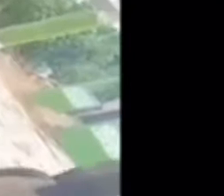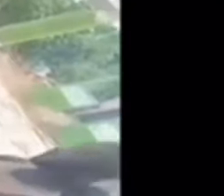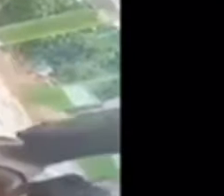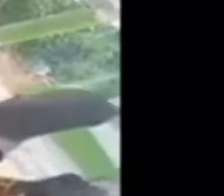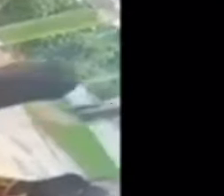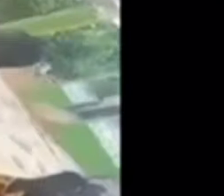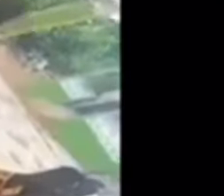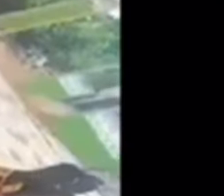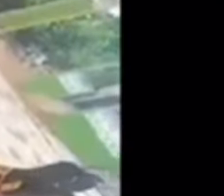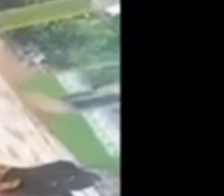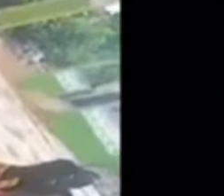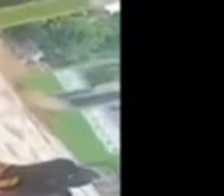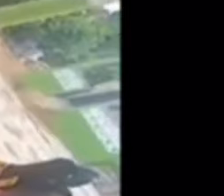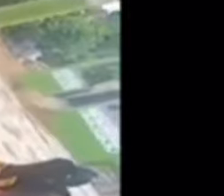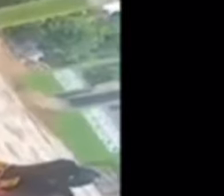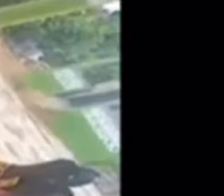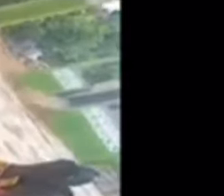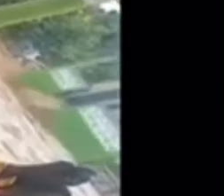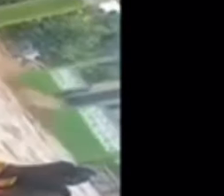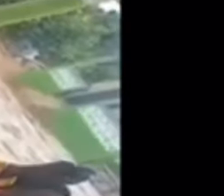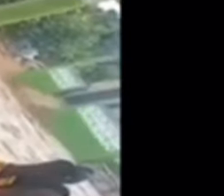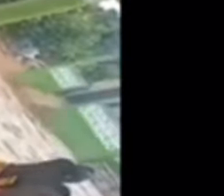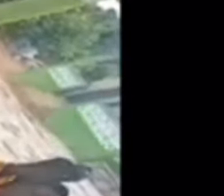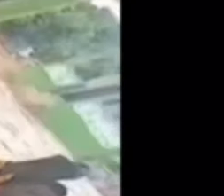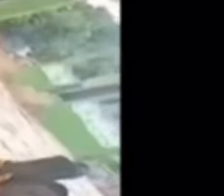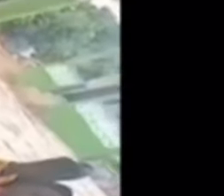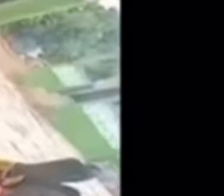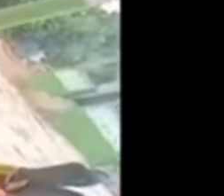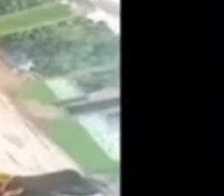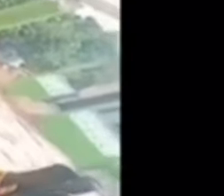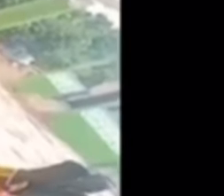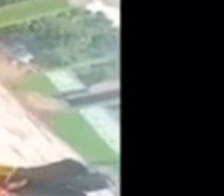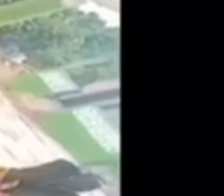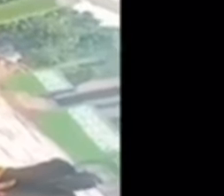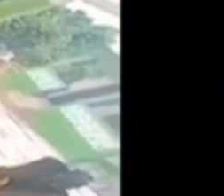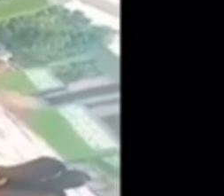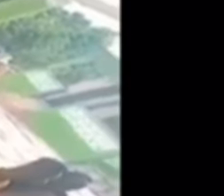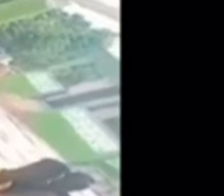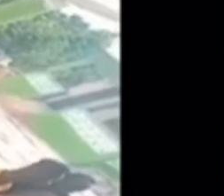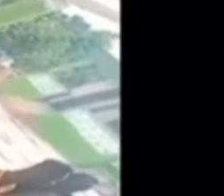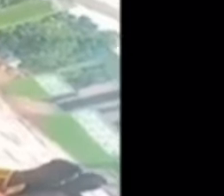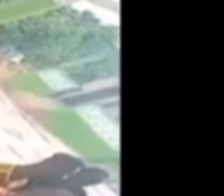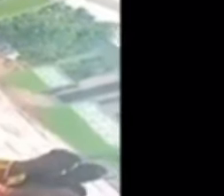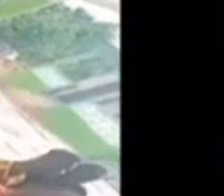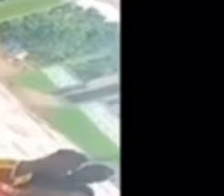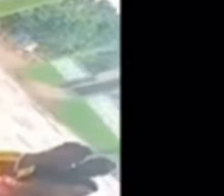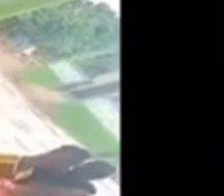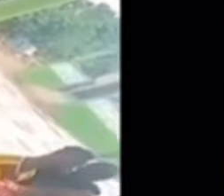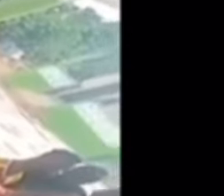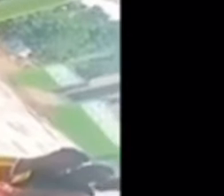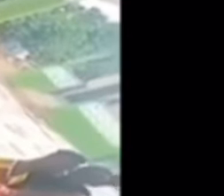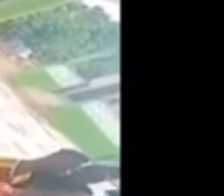koso ewo eye all african games a ekoso ewo abrochire amantem ho no bi eno ene nam so e